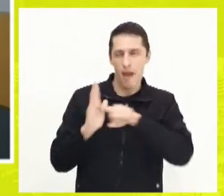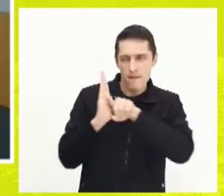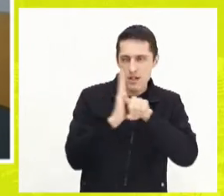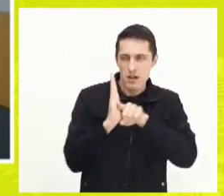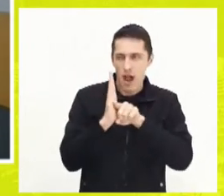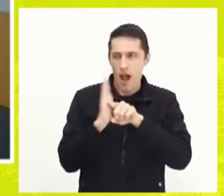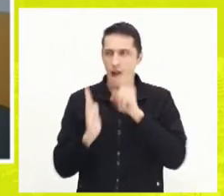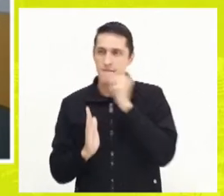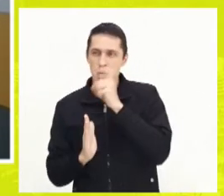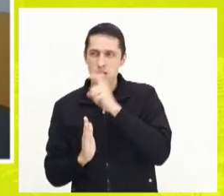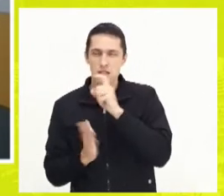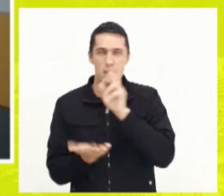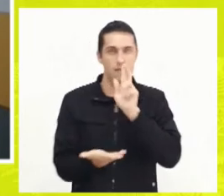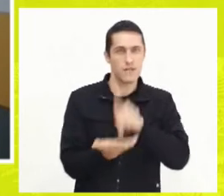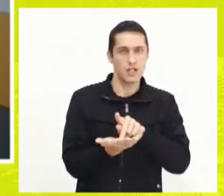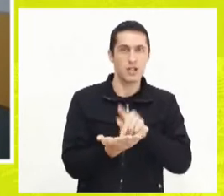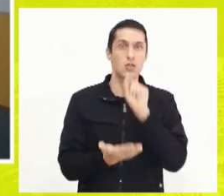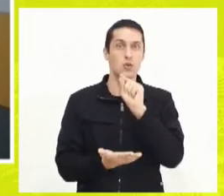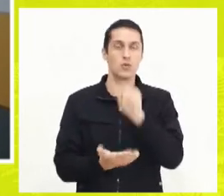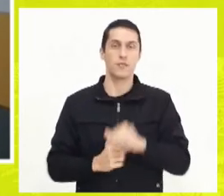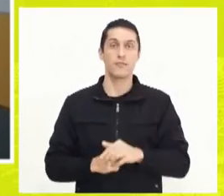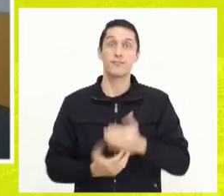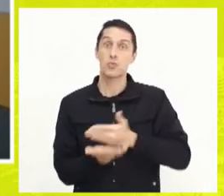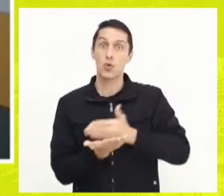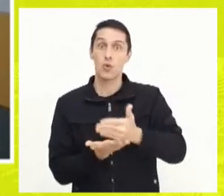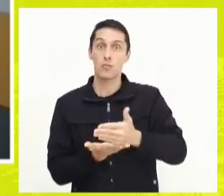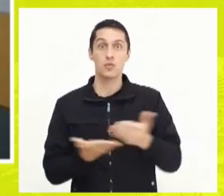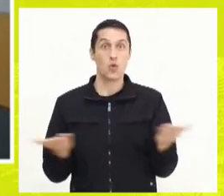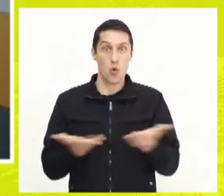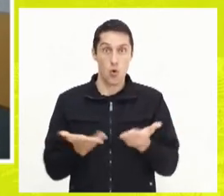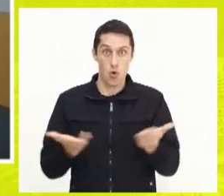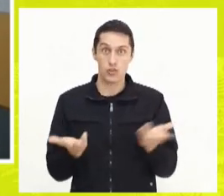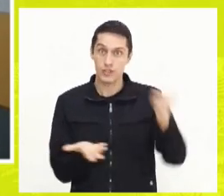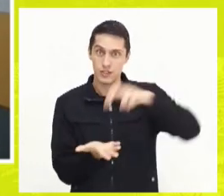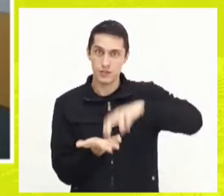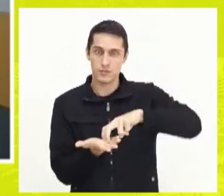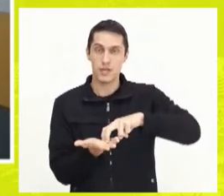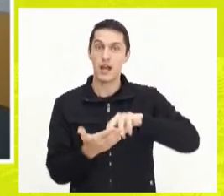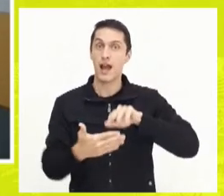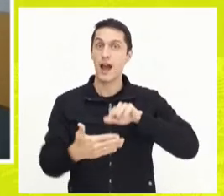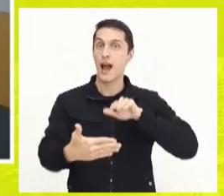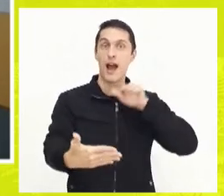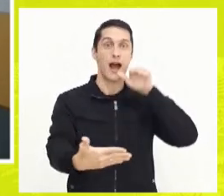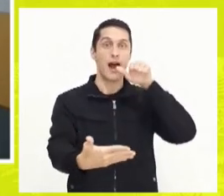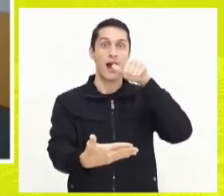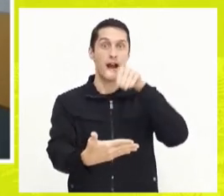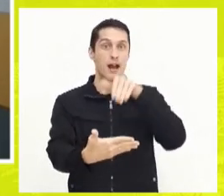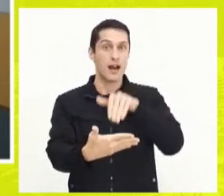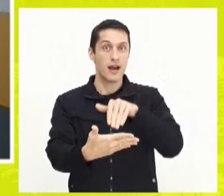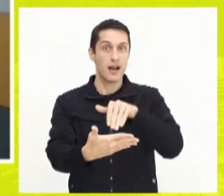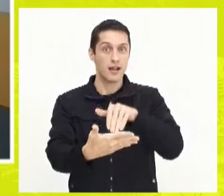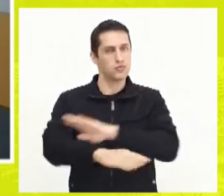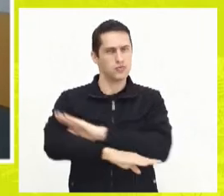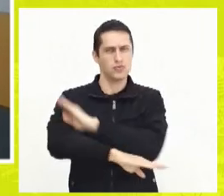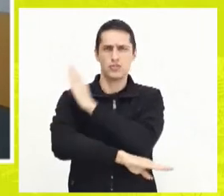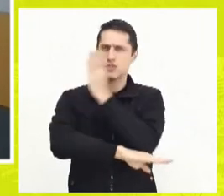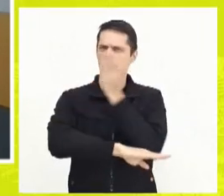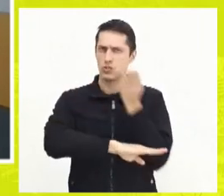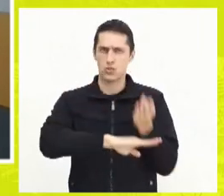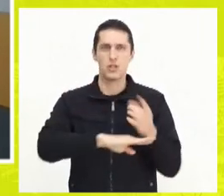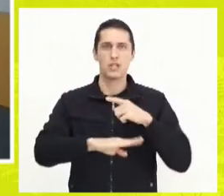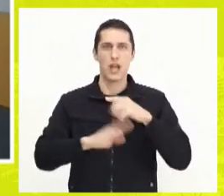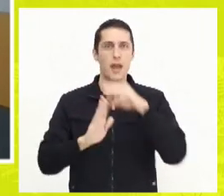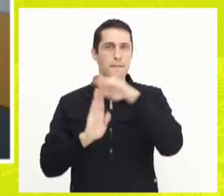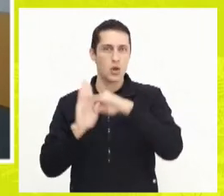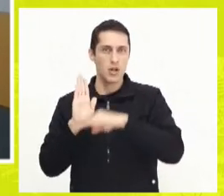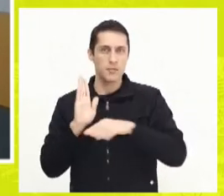it started at nine this morning june 13th it will uh go throughout the